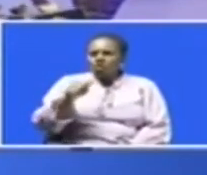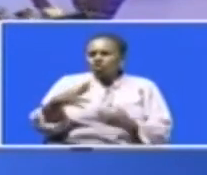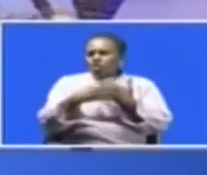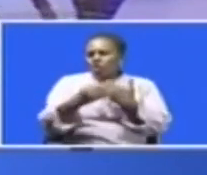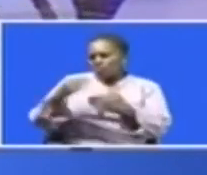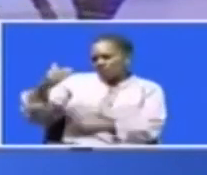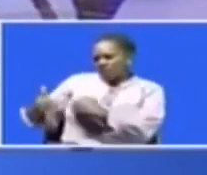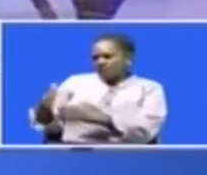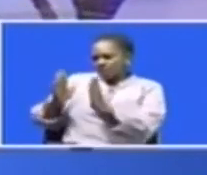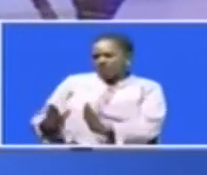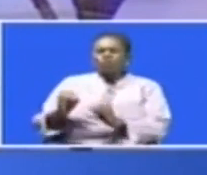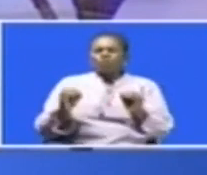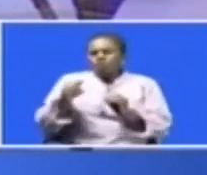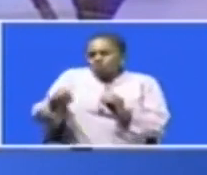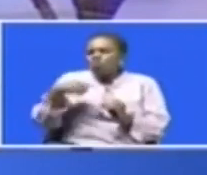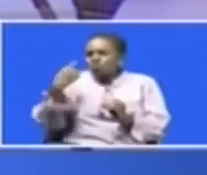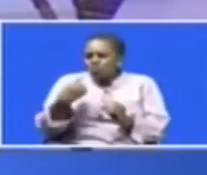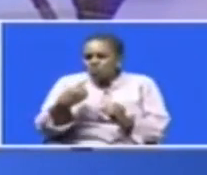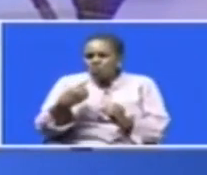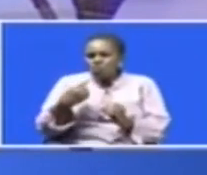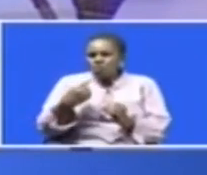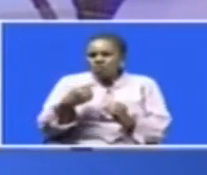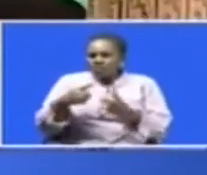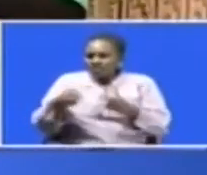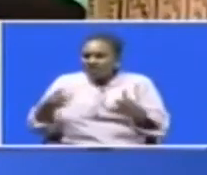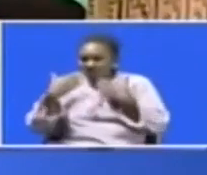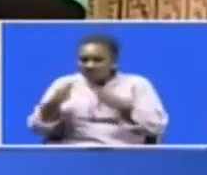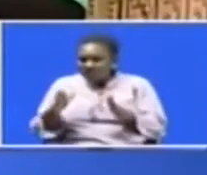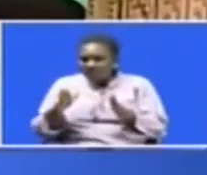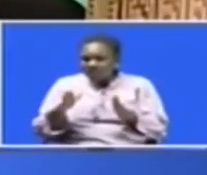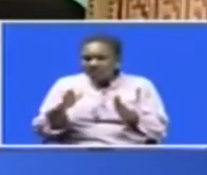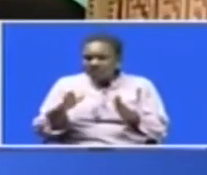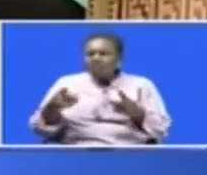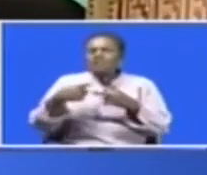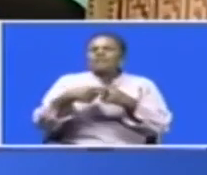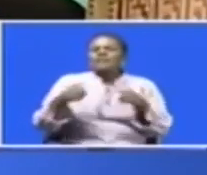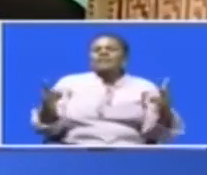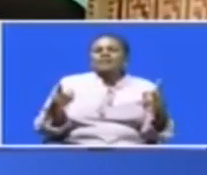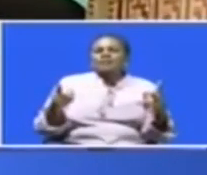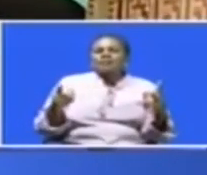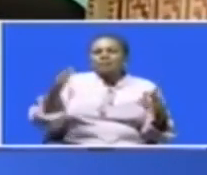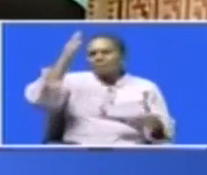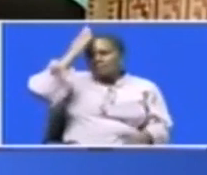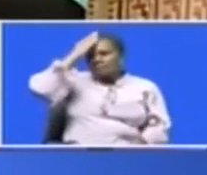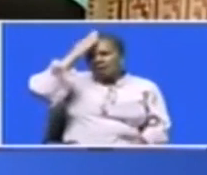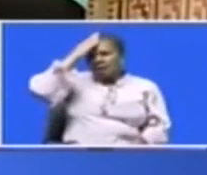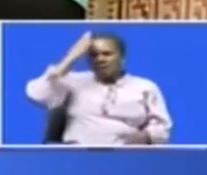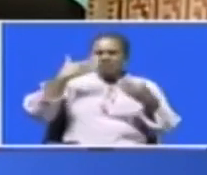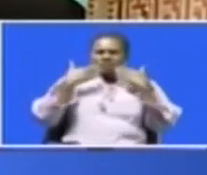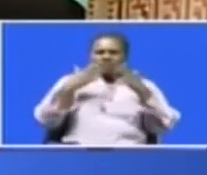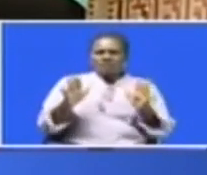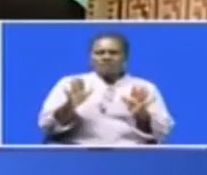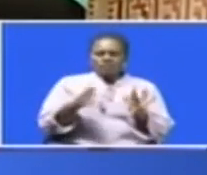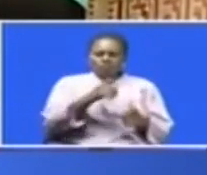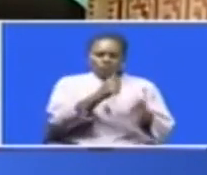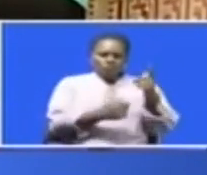who are you? What were you created for? Mm-hmm. So has it kick-started the foundation? It has. I just, on Monday, completes my dairy farm. So